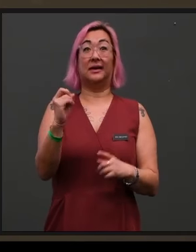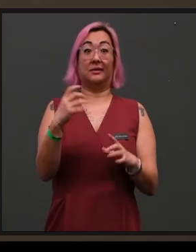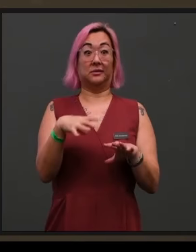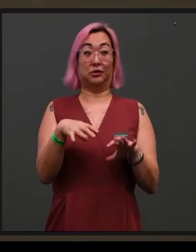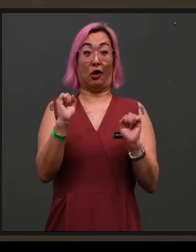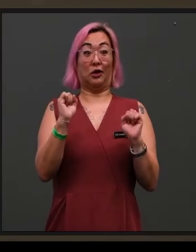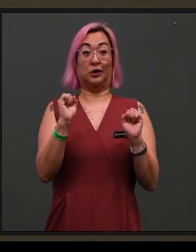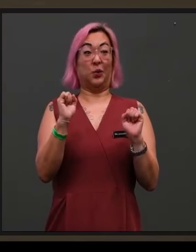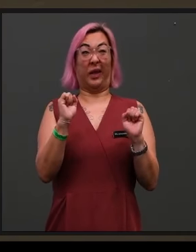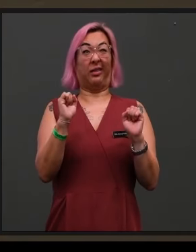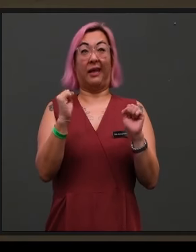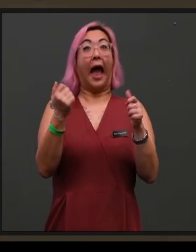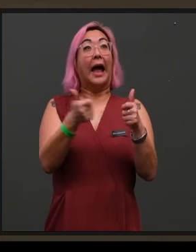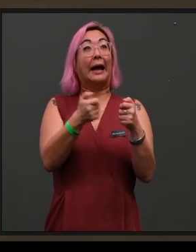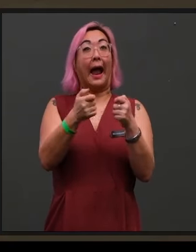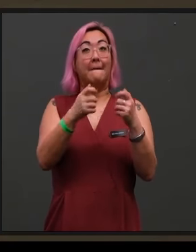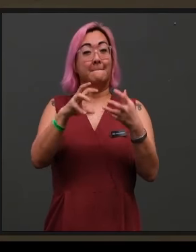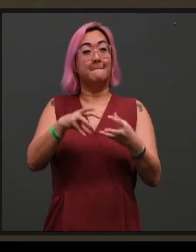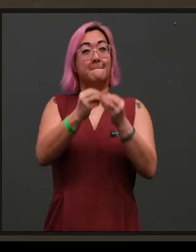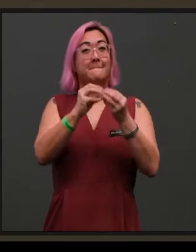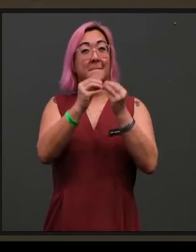jam.